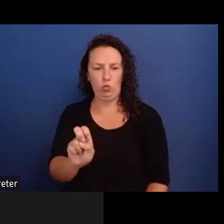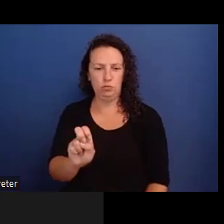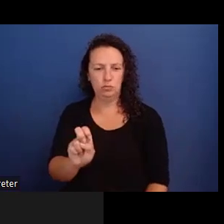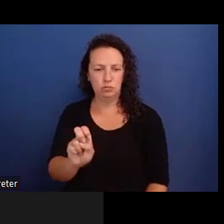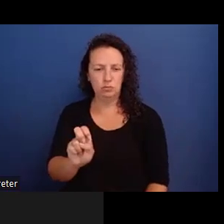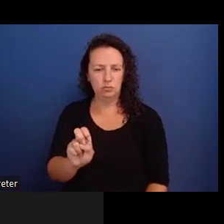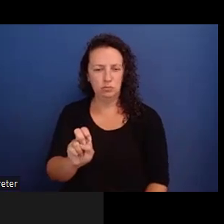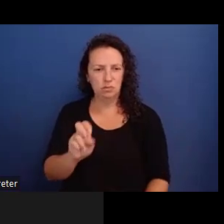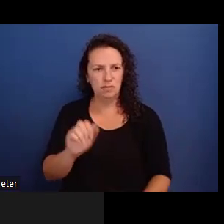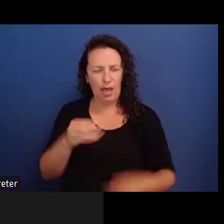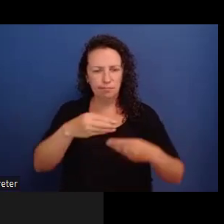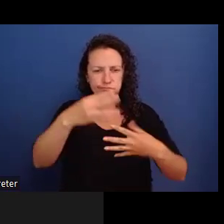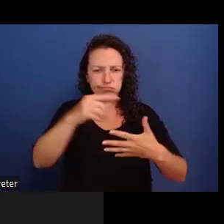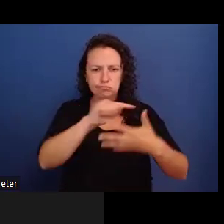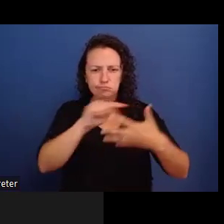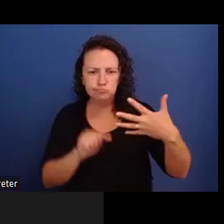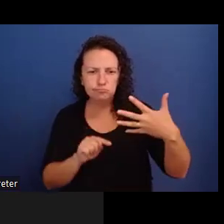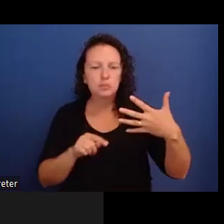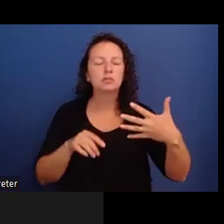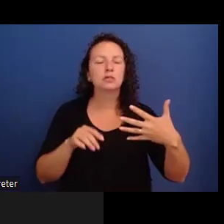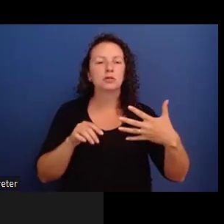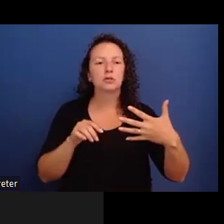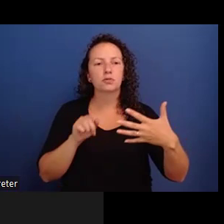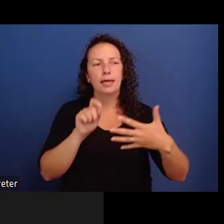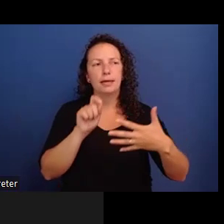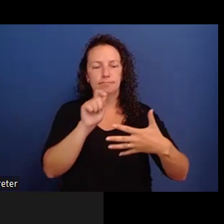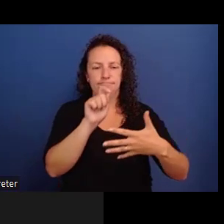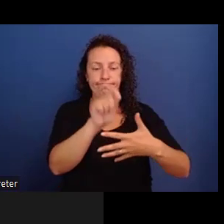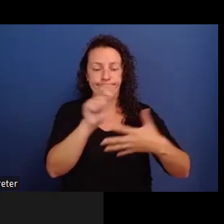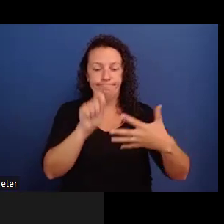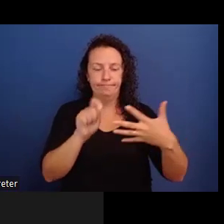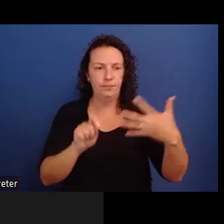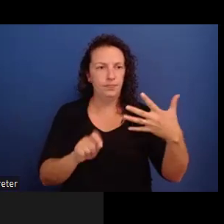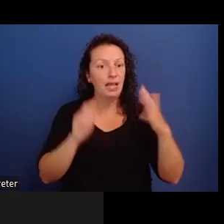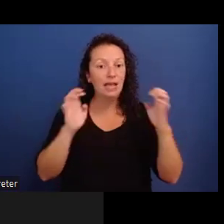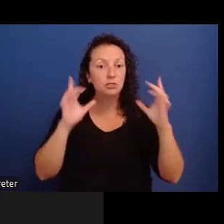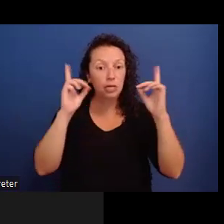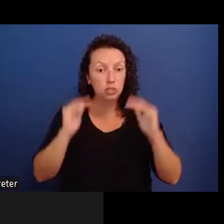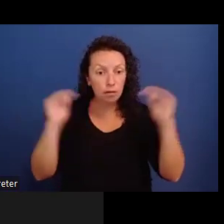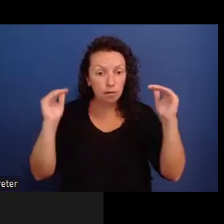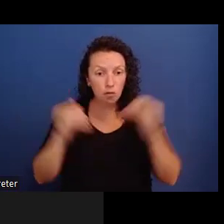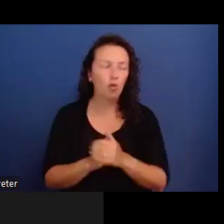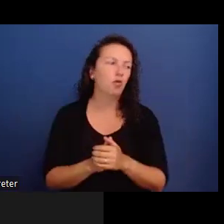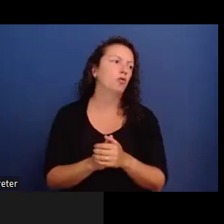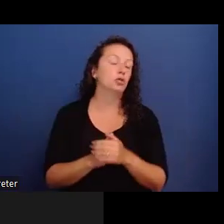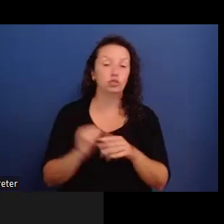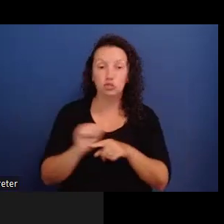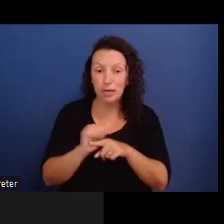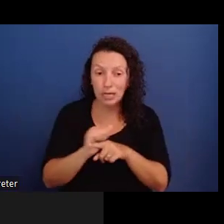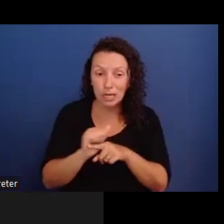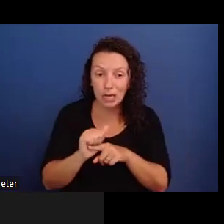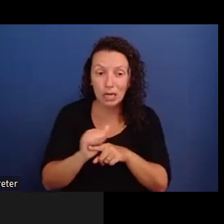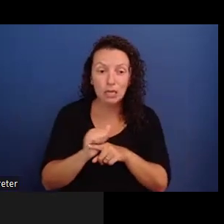of check what types of education, training, and